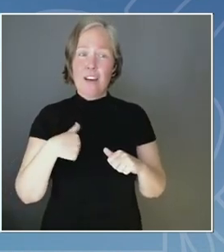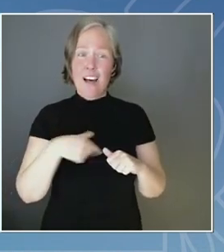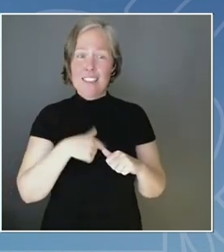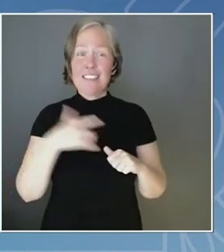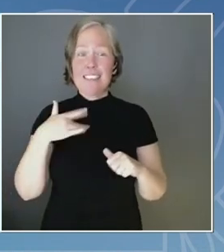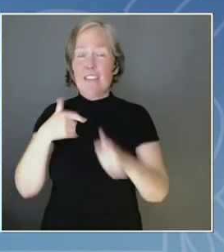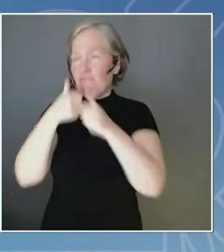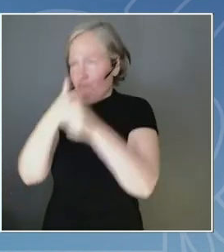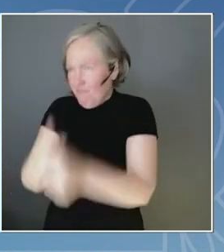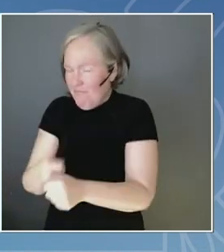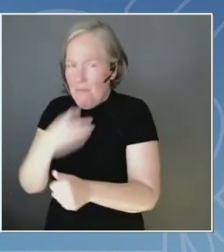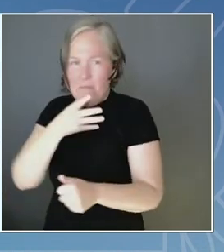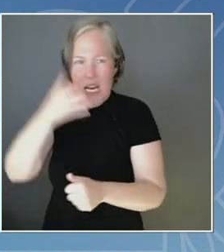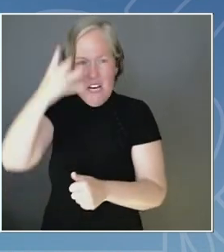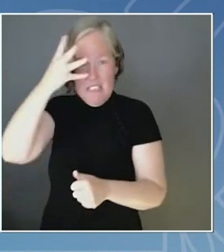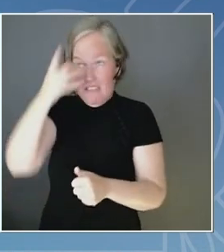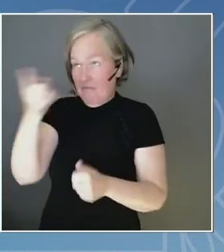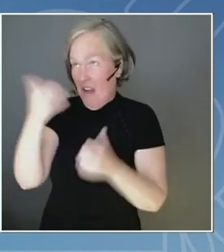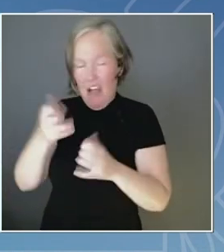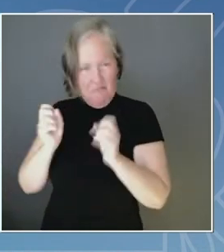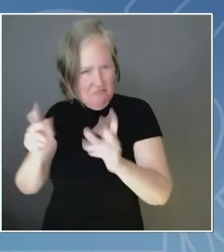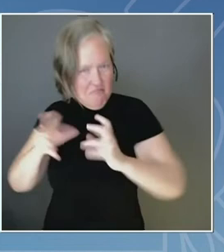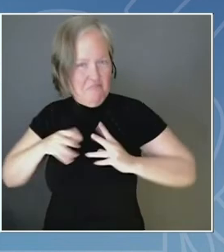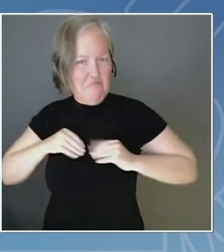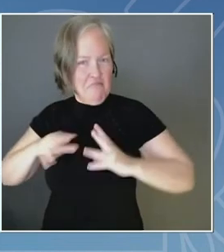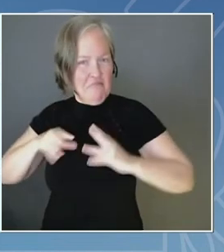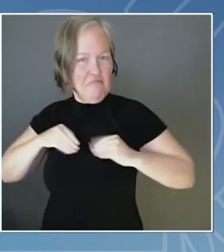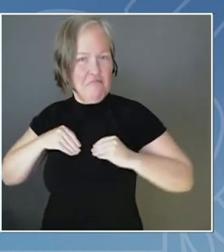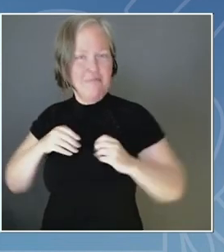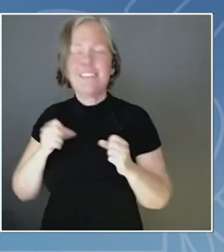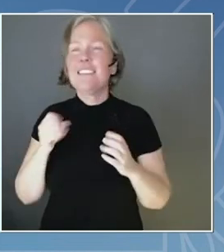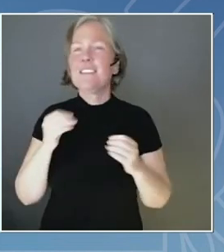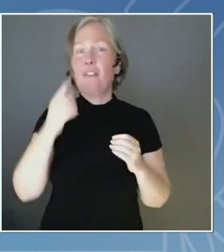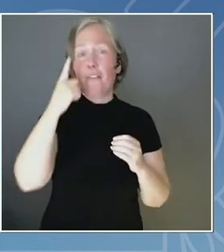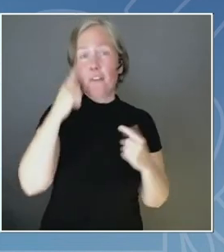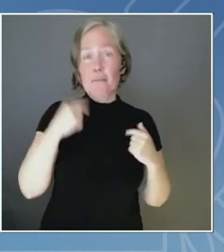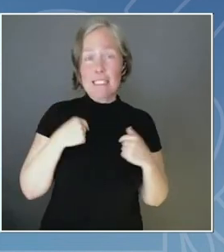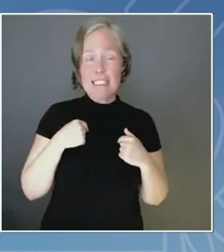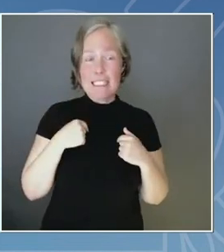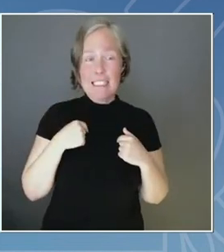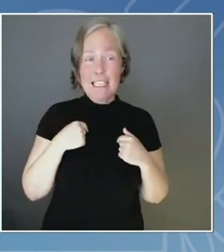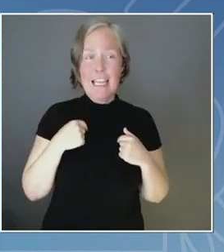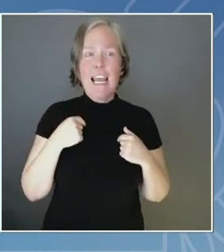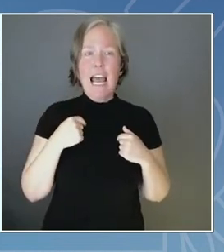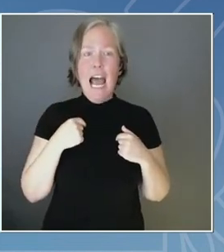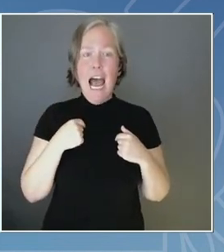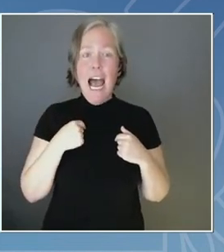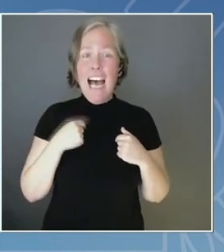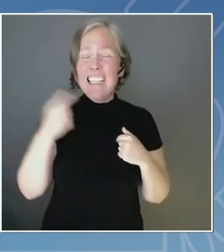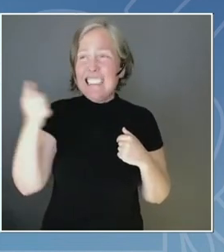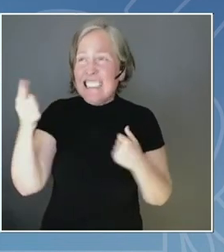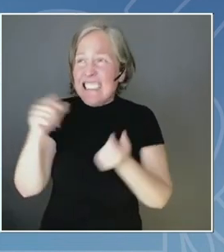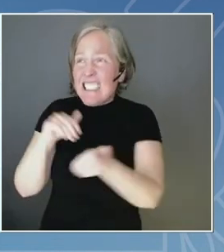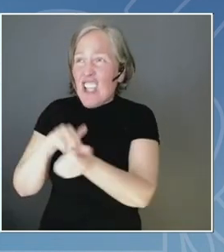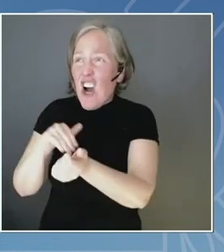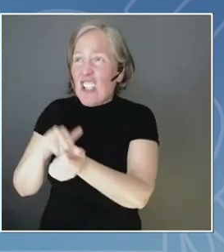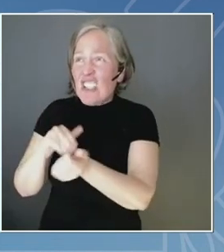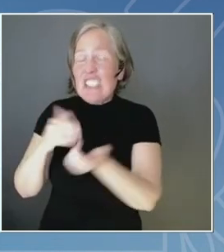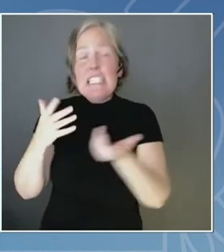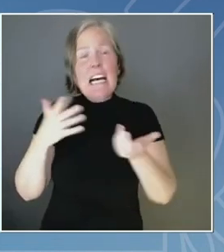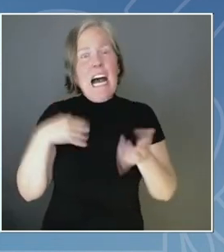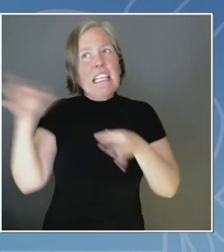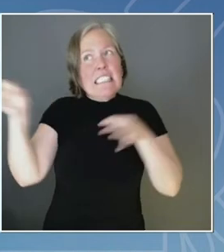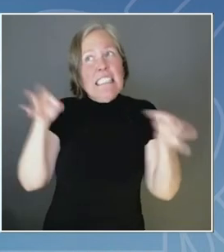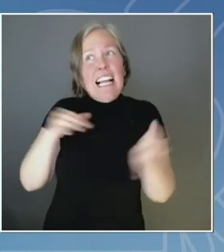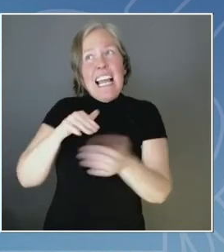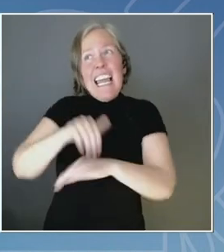want us to do. So for my case, I was able to make a compromise because I didn't speak much English and I was able